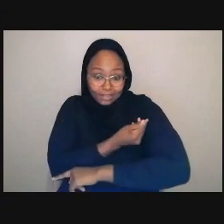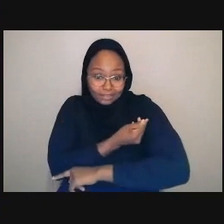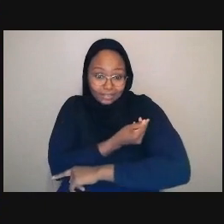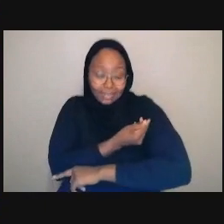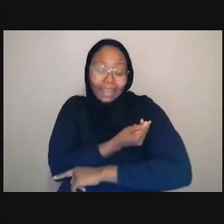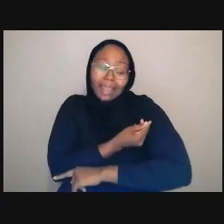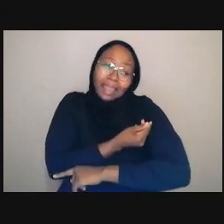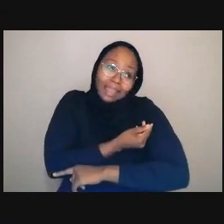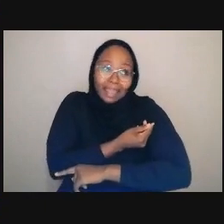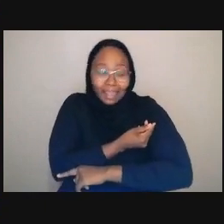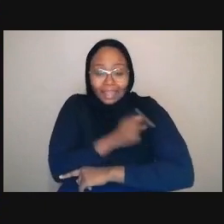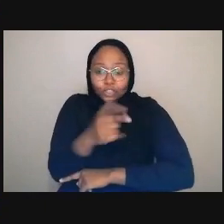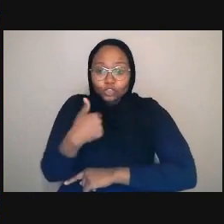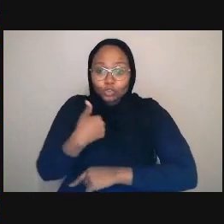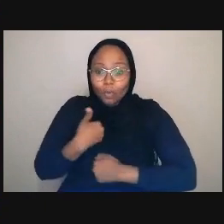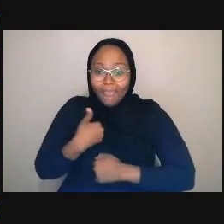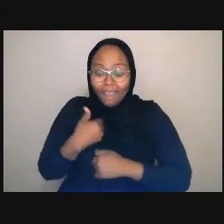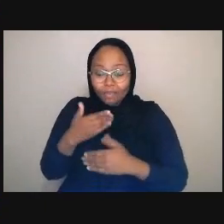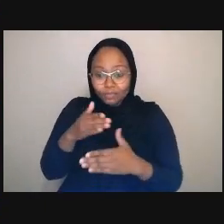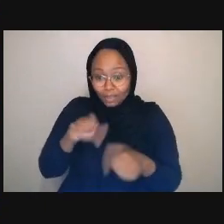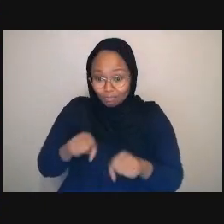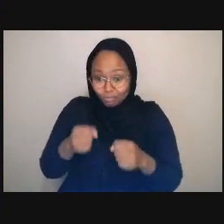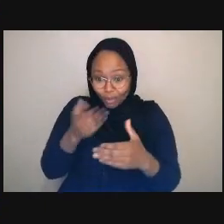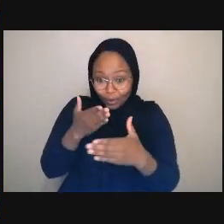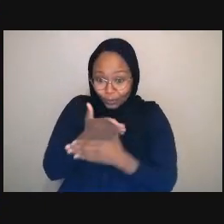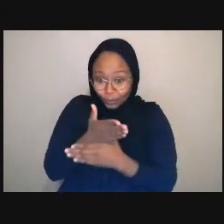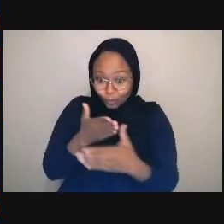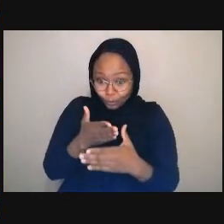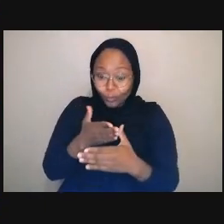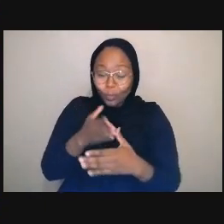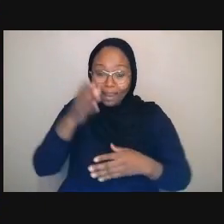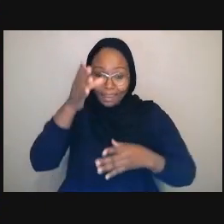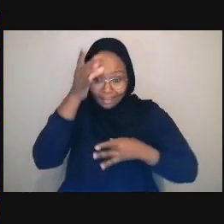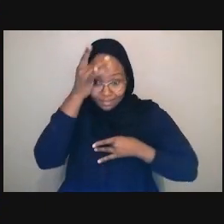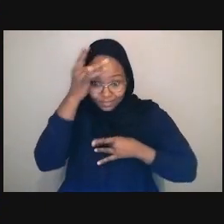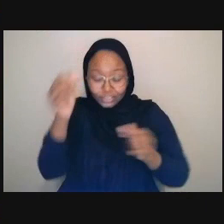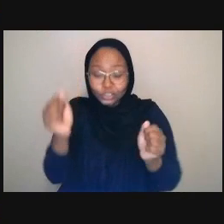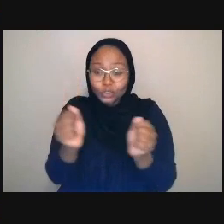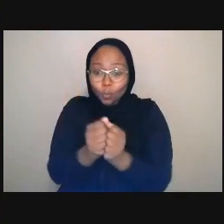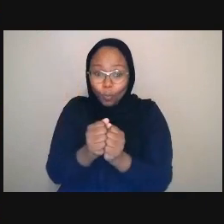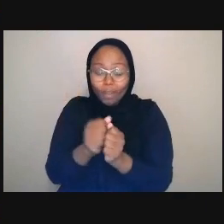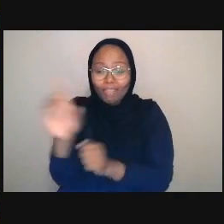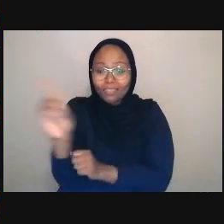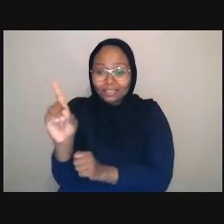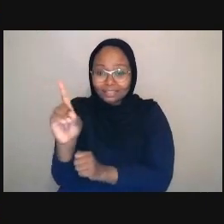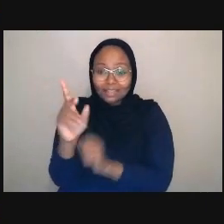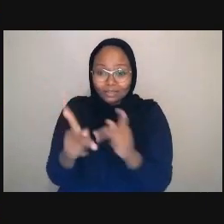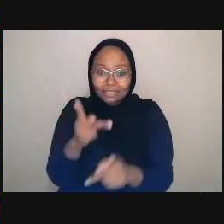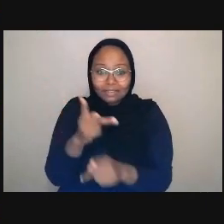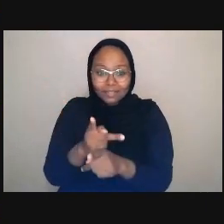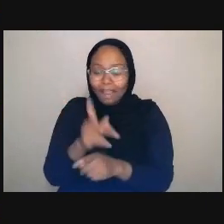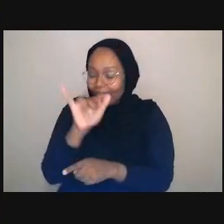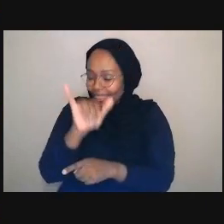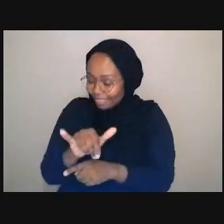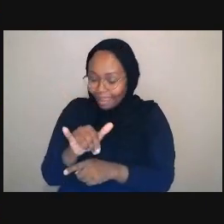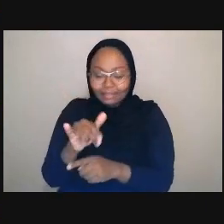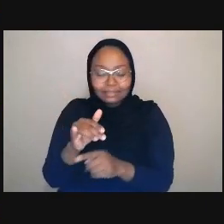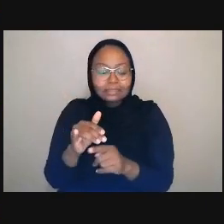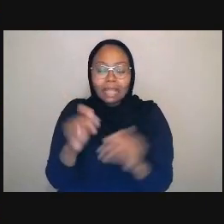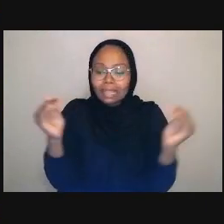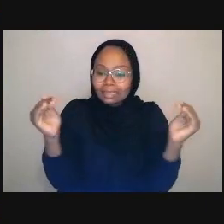unusual breakthrough infection with a Delta variant, the level of virus in your